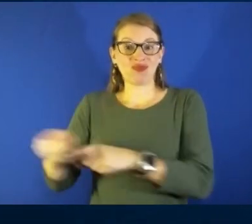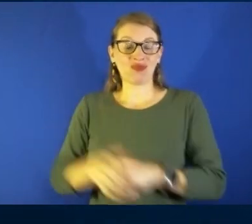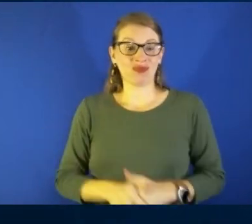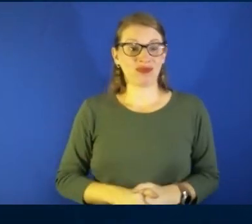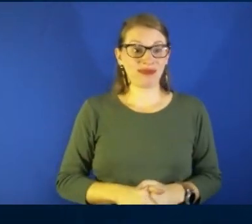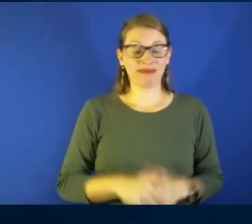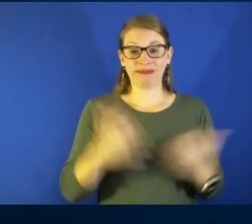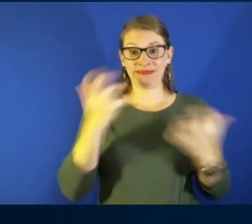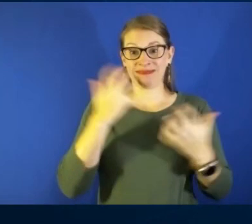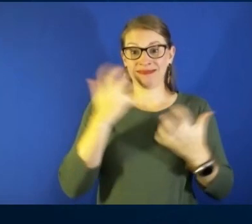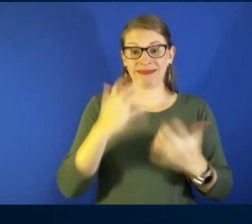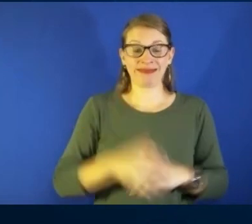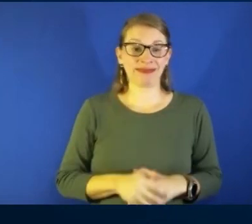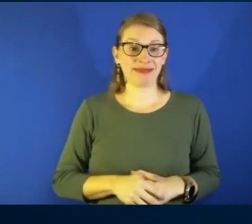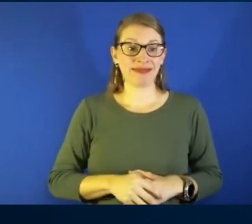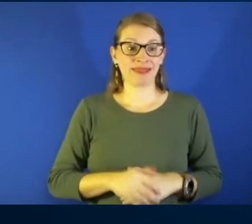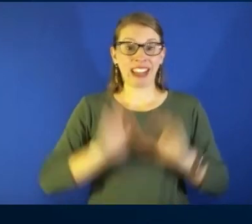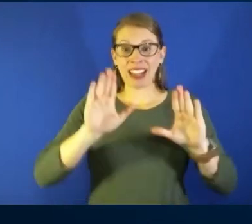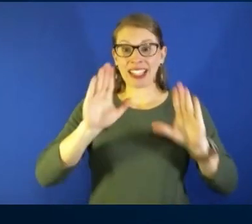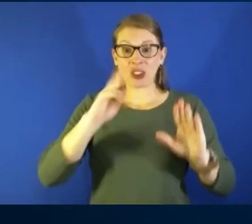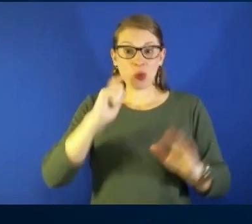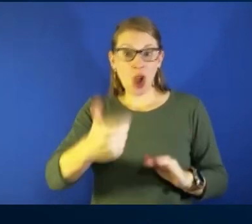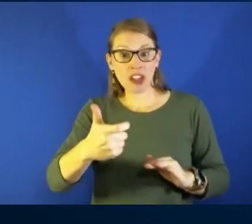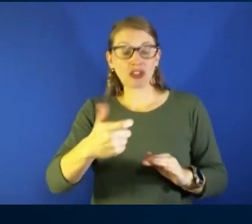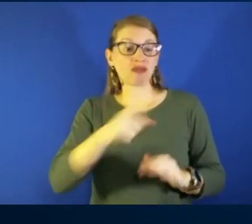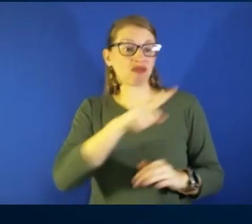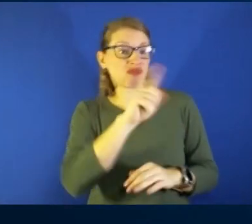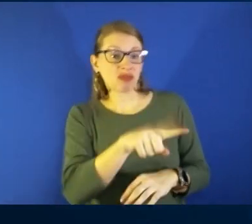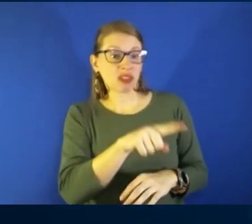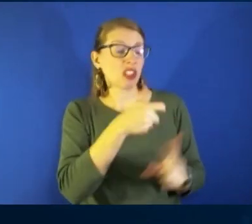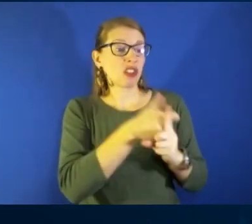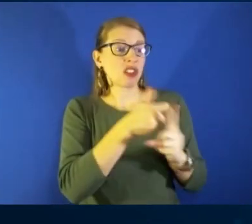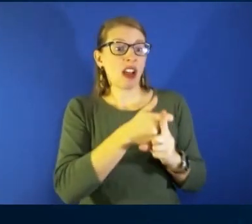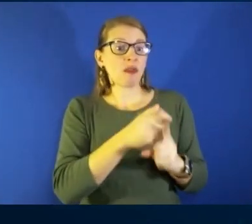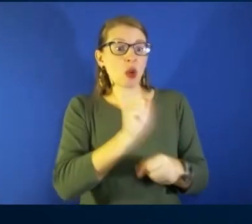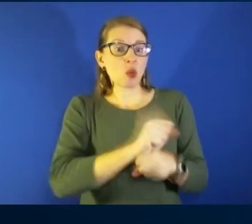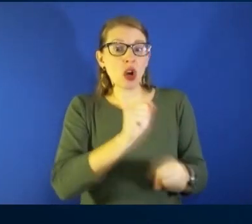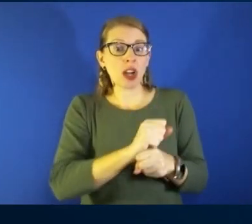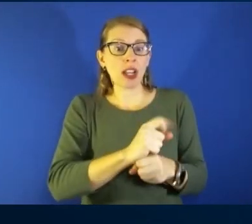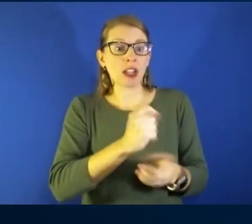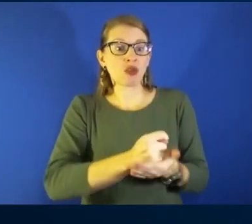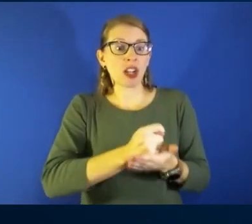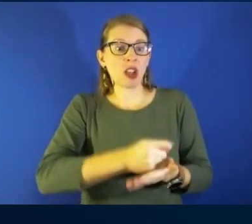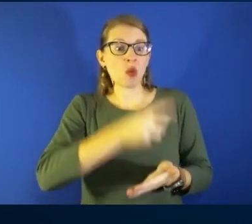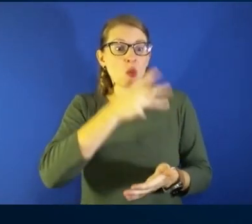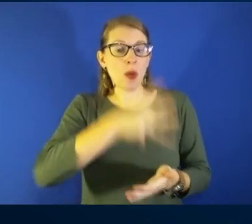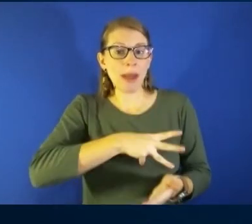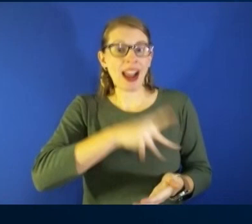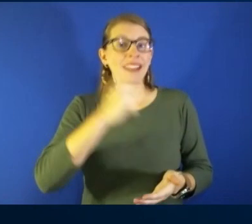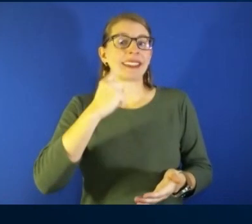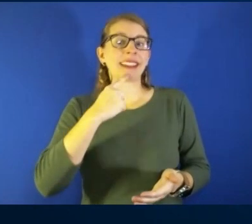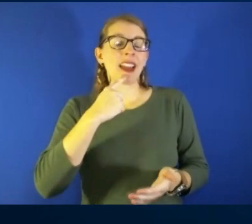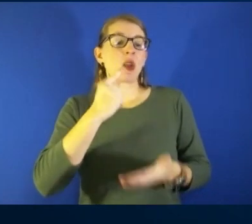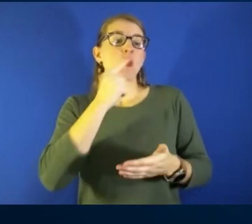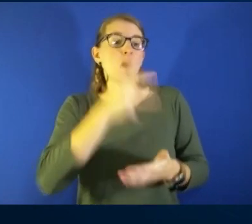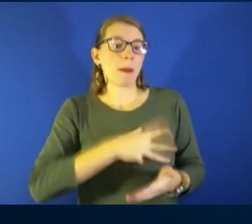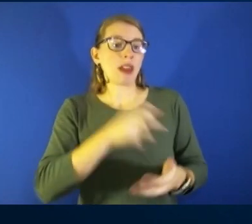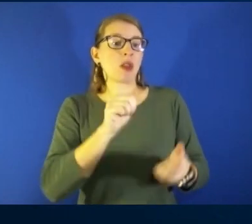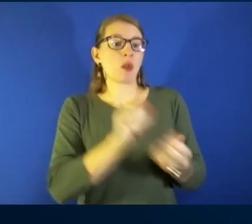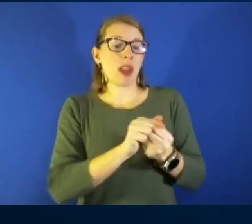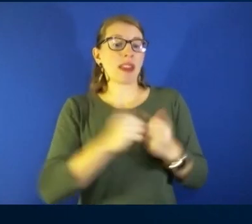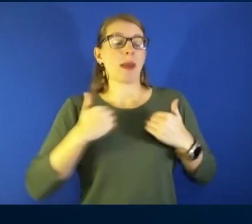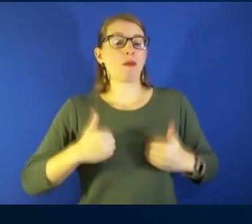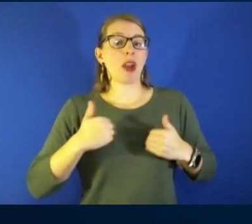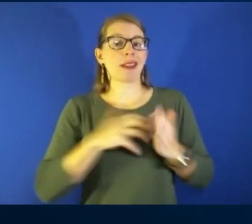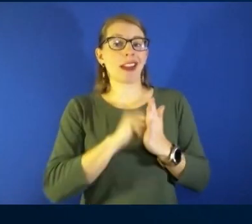to watch this. And I have to ask you, what is it like for you? You've been working and treating women, and I say women with breast cancer. We know that men have